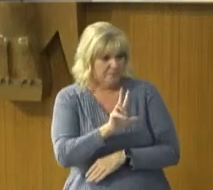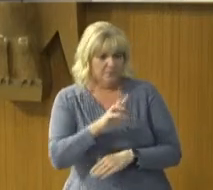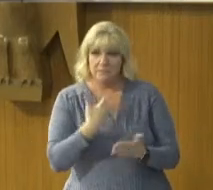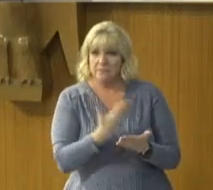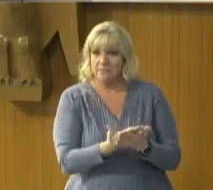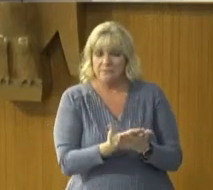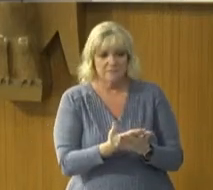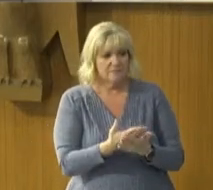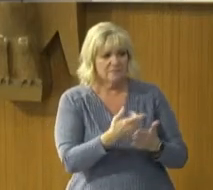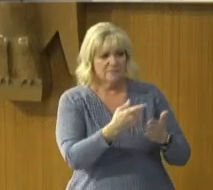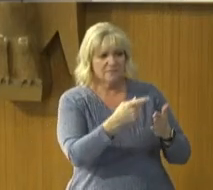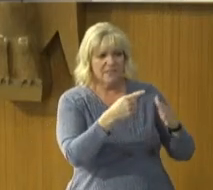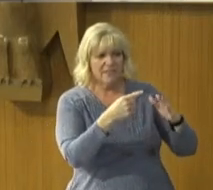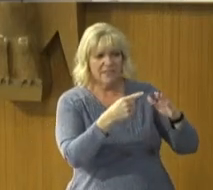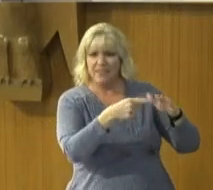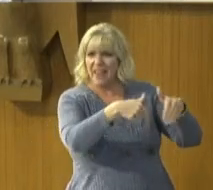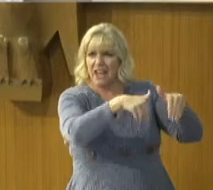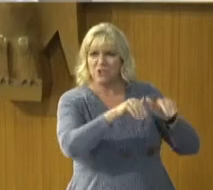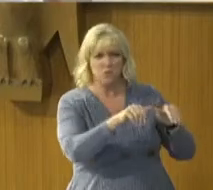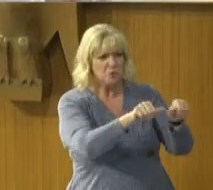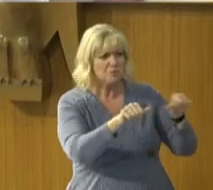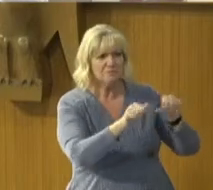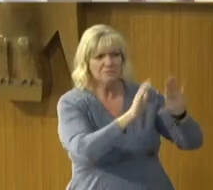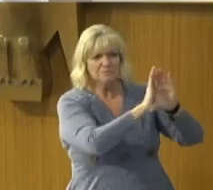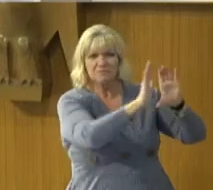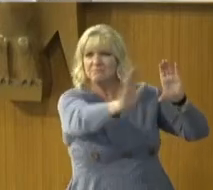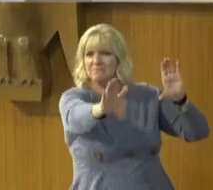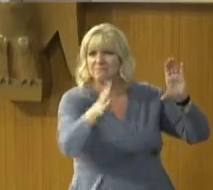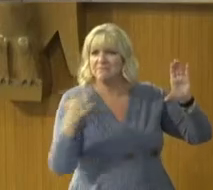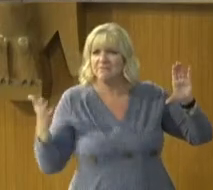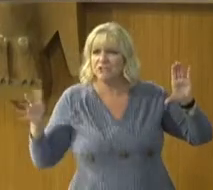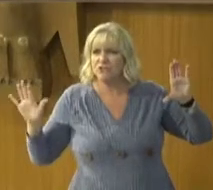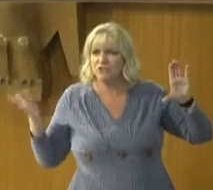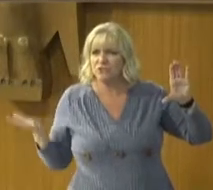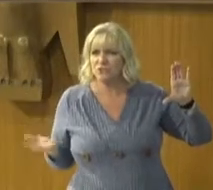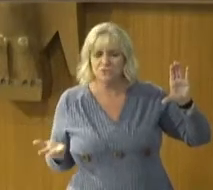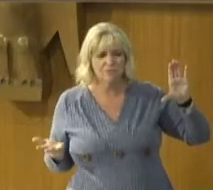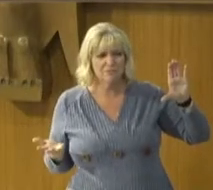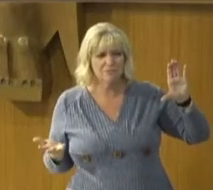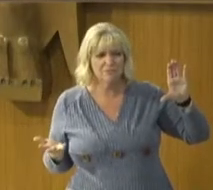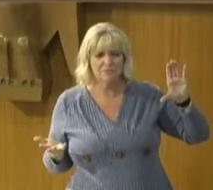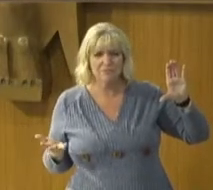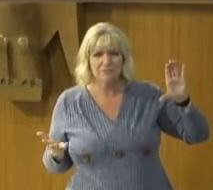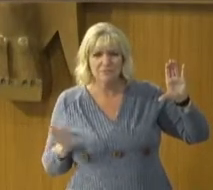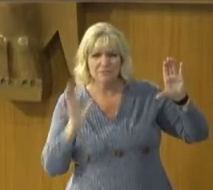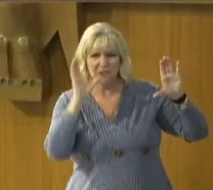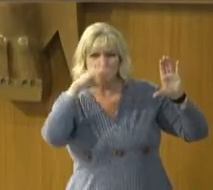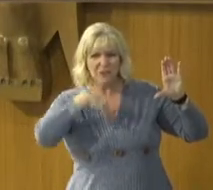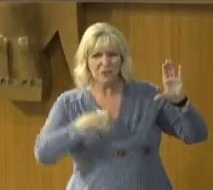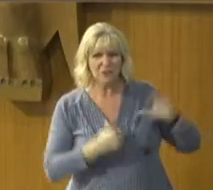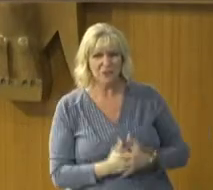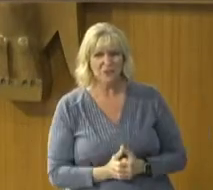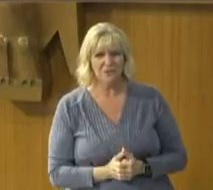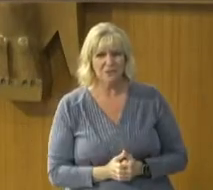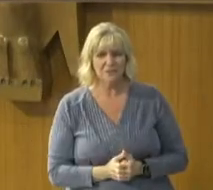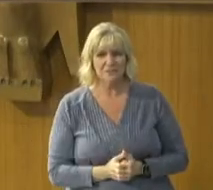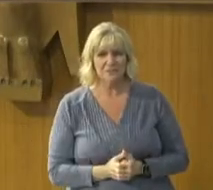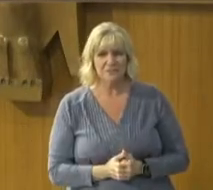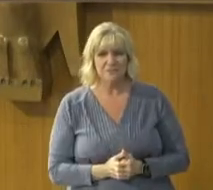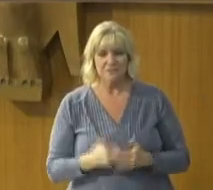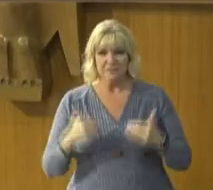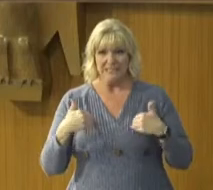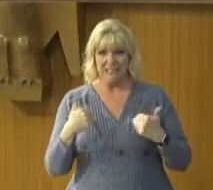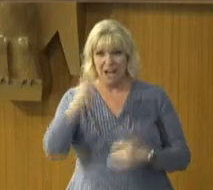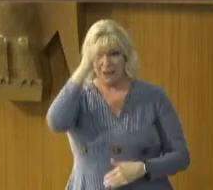is unsealed. The rock is rolled away. That's weird. A young man